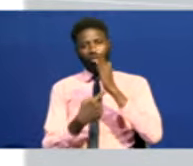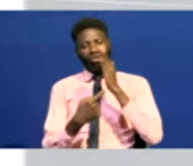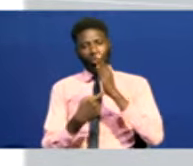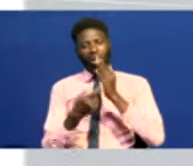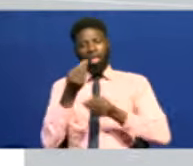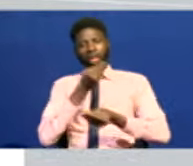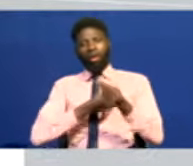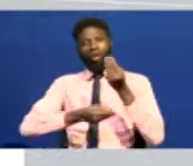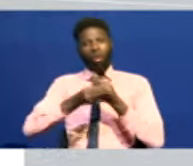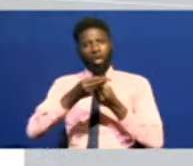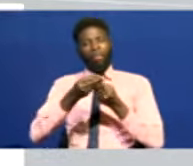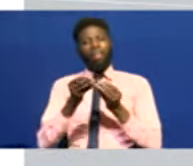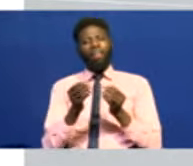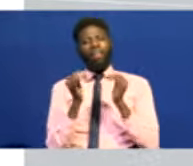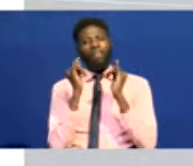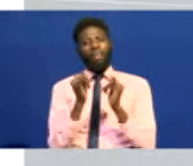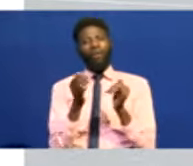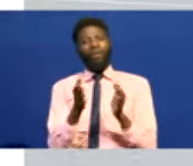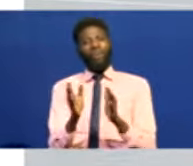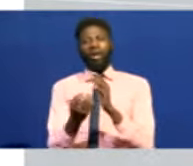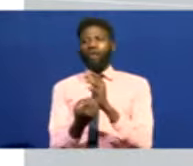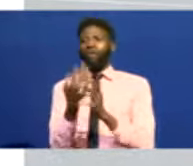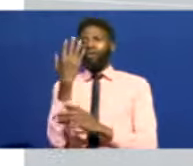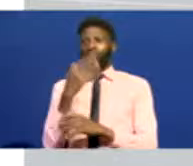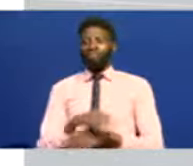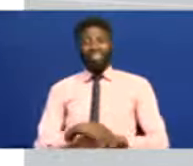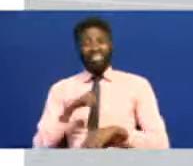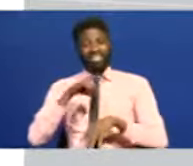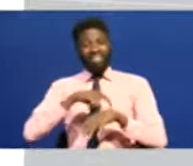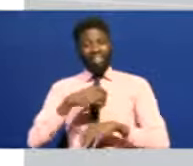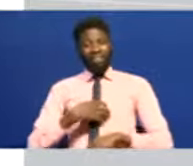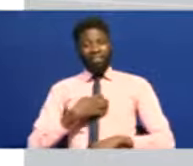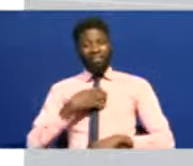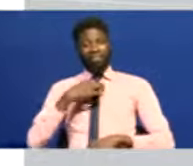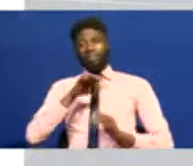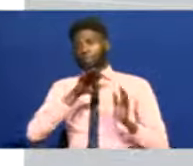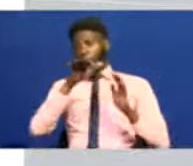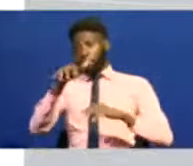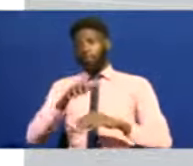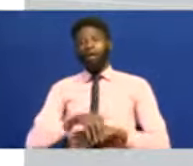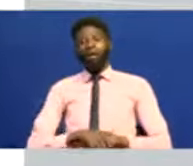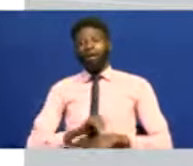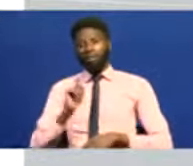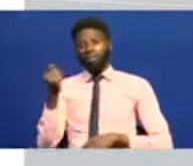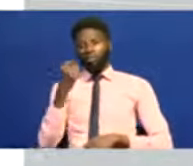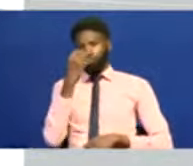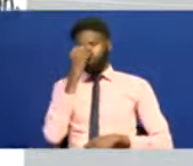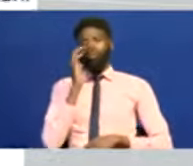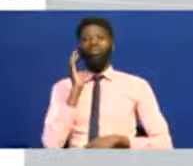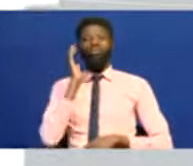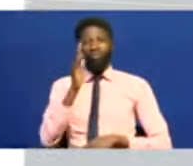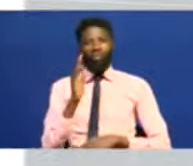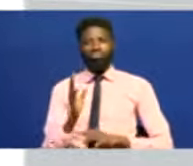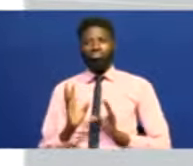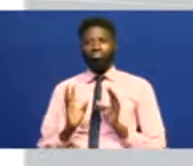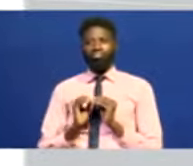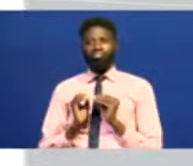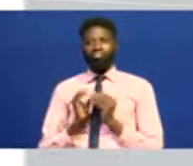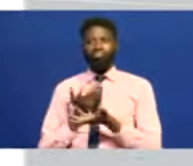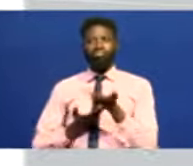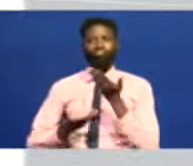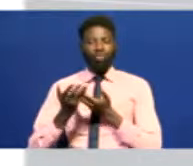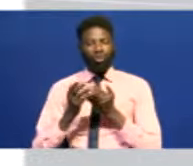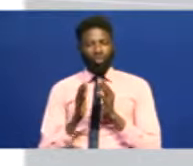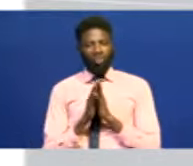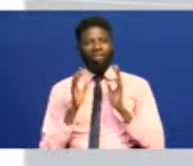of Growth. During the visit, President Ruto will hold bilateral talks with his host President Xi